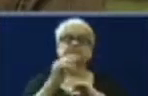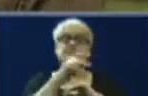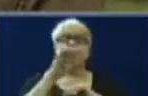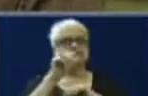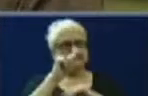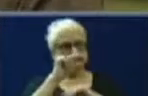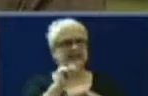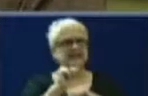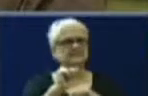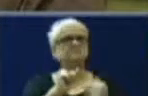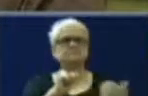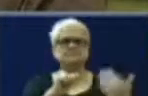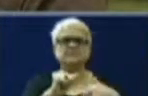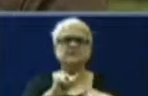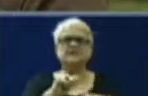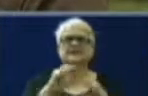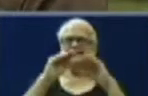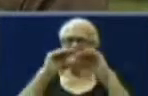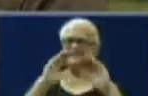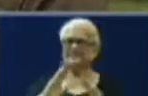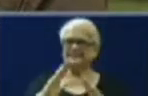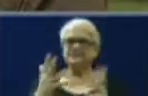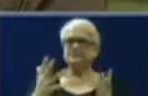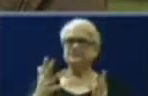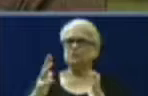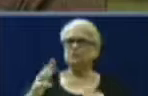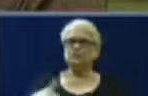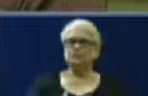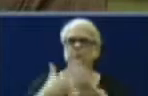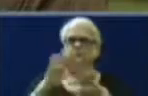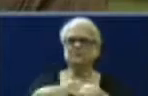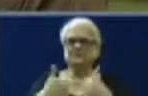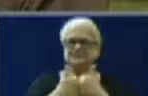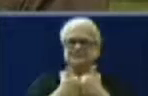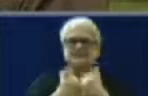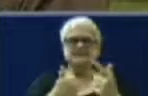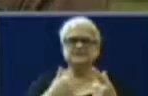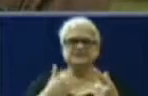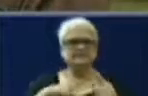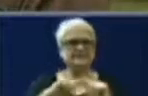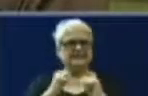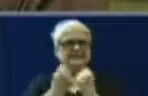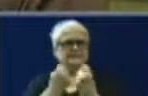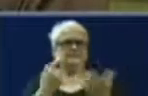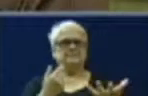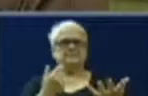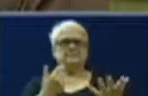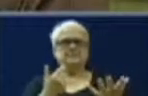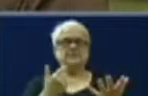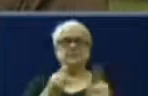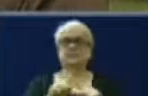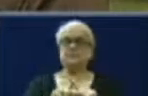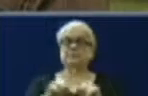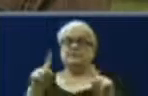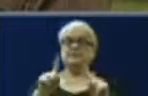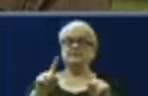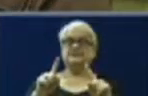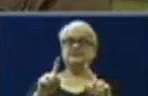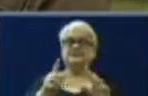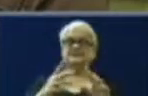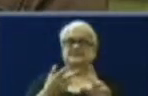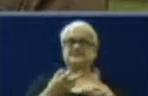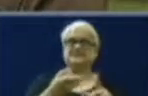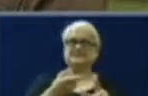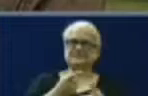The teachers wanted to approach the challenges as a team with the administration there, but the taunting was